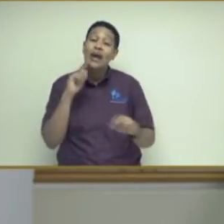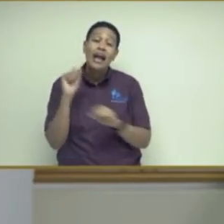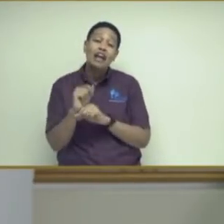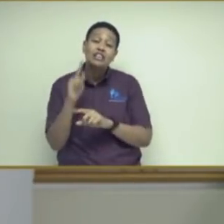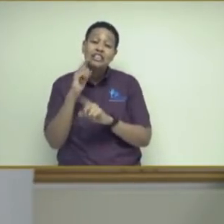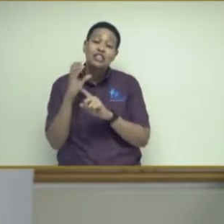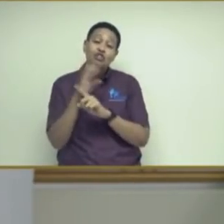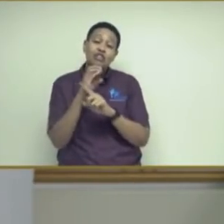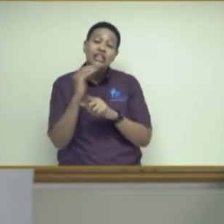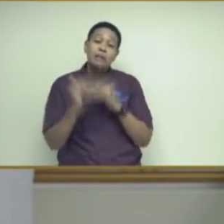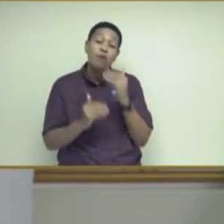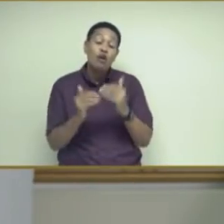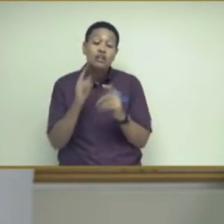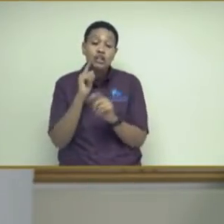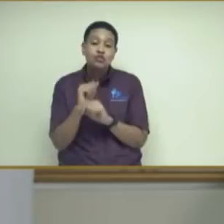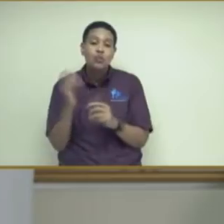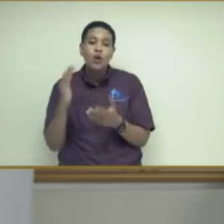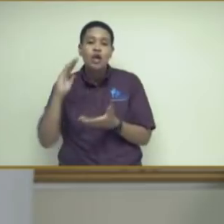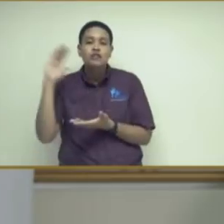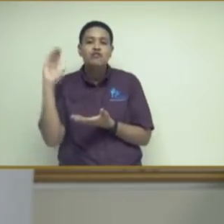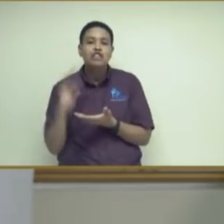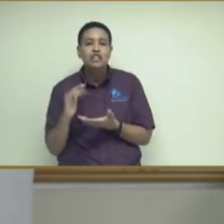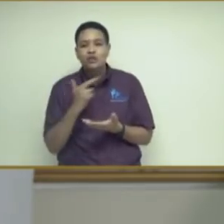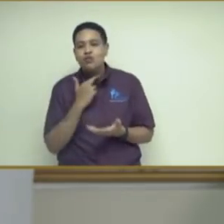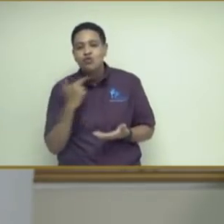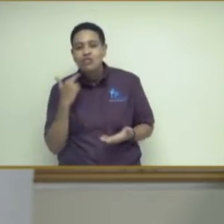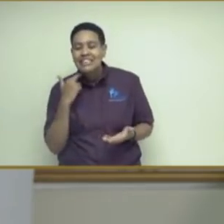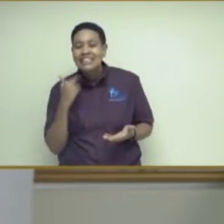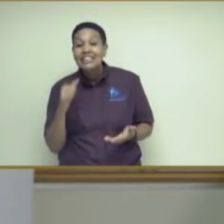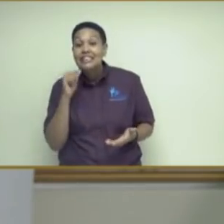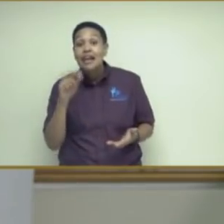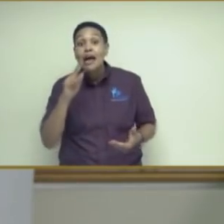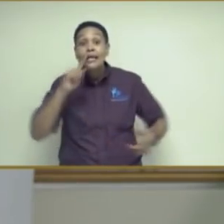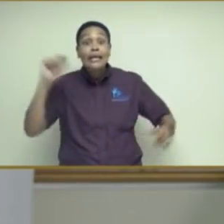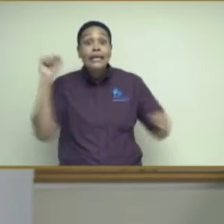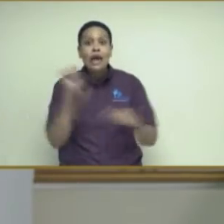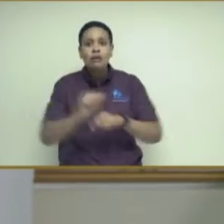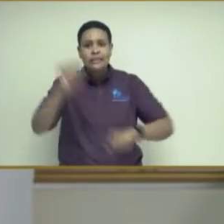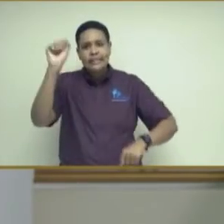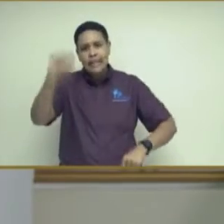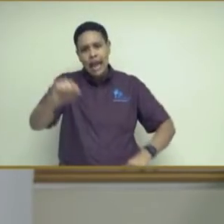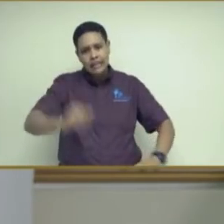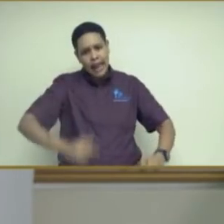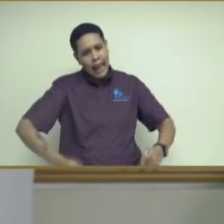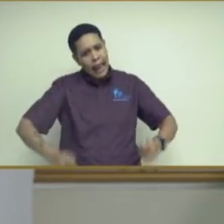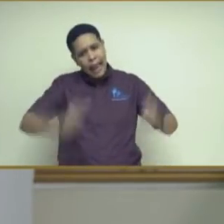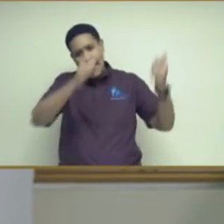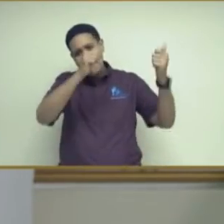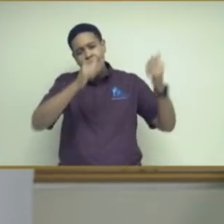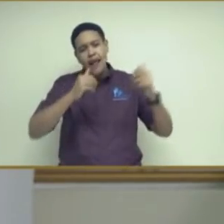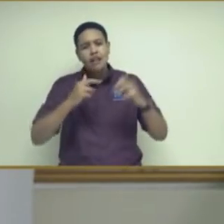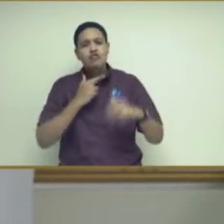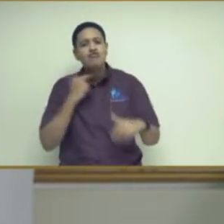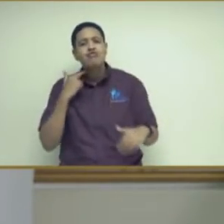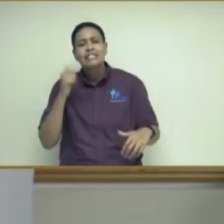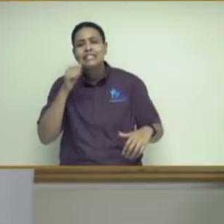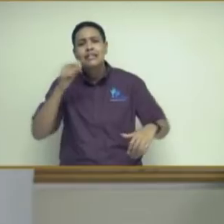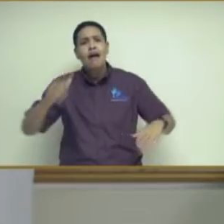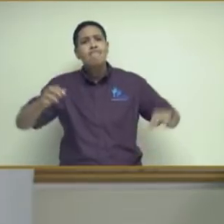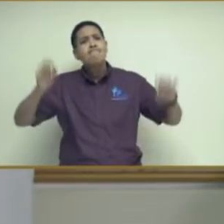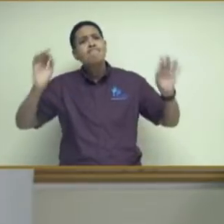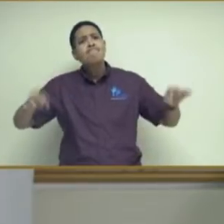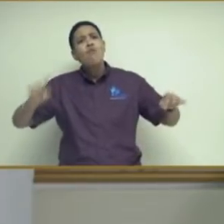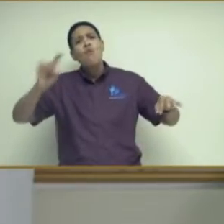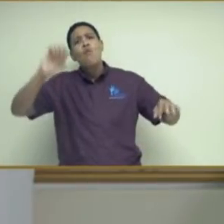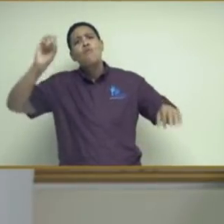screening process is intended to reduce the risk, not to eliminate the risk. It's not an absolute process. It is